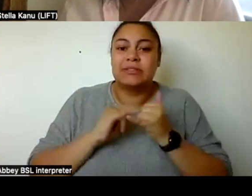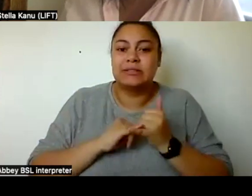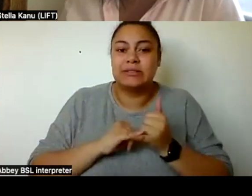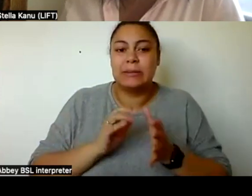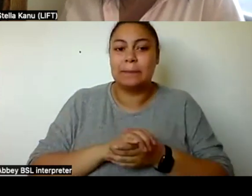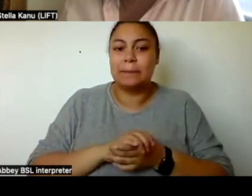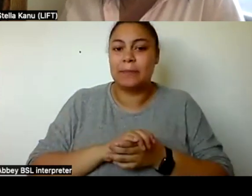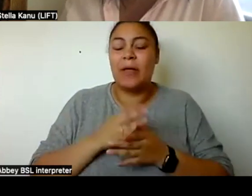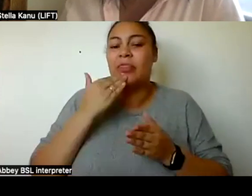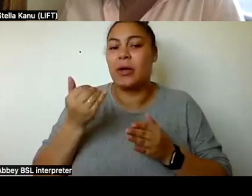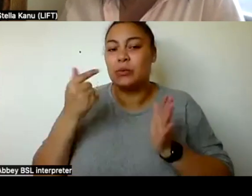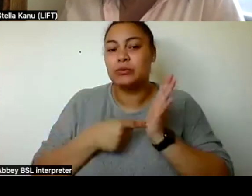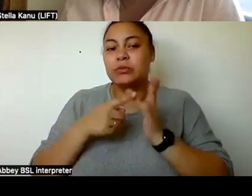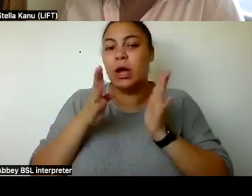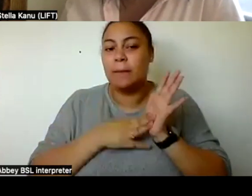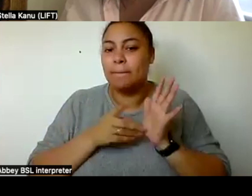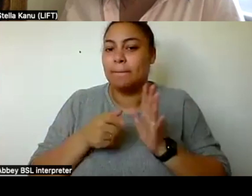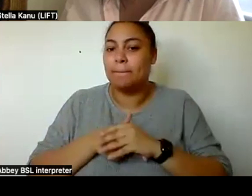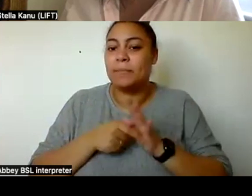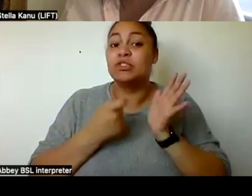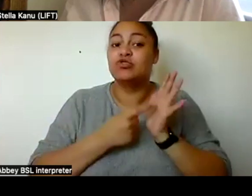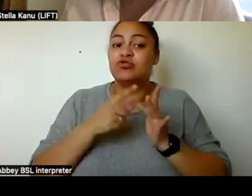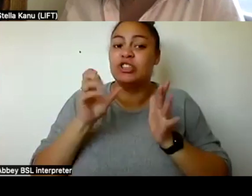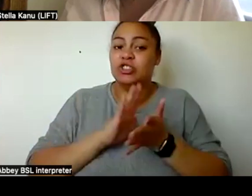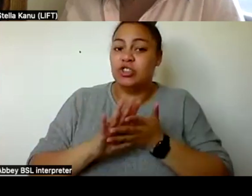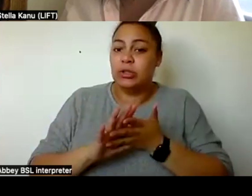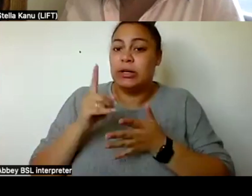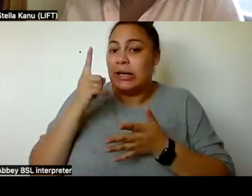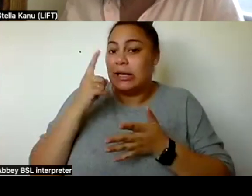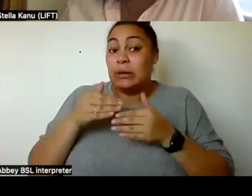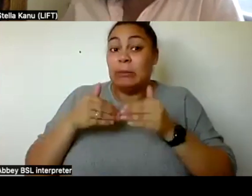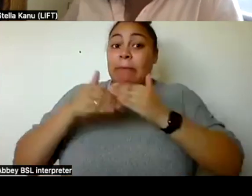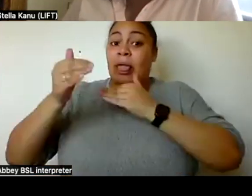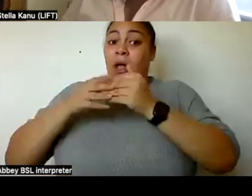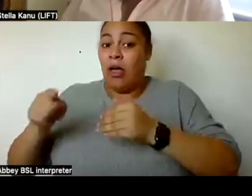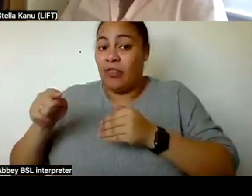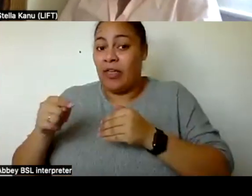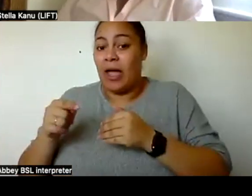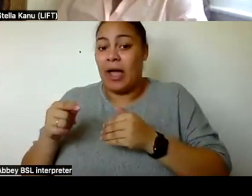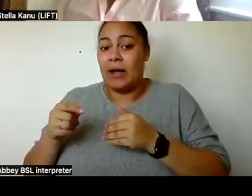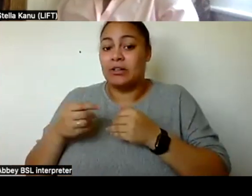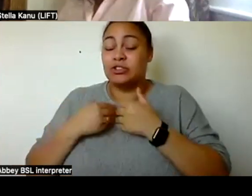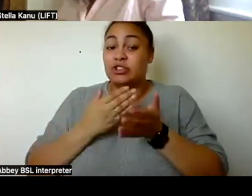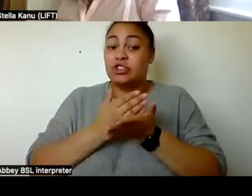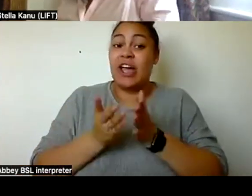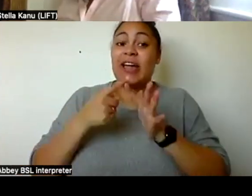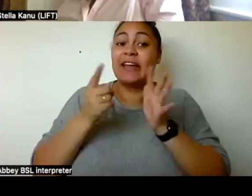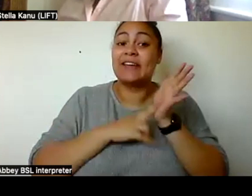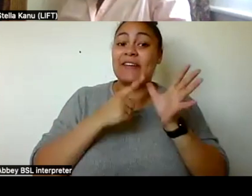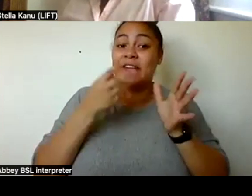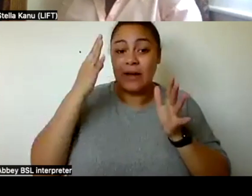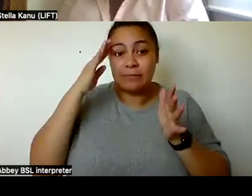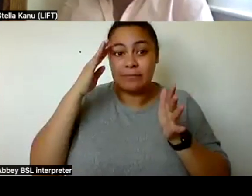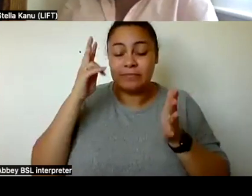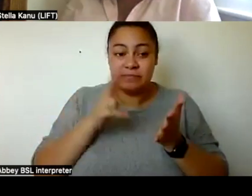Thank you, Tom. Richard, could you perhaps just build on that and share some of Eva's insights around overcoming